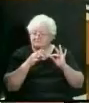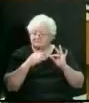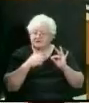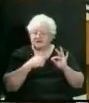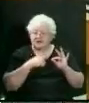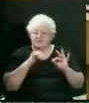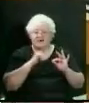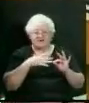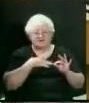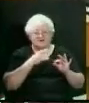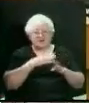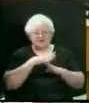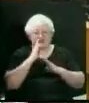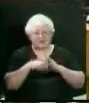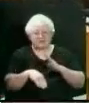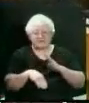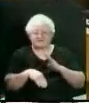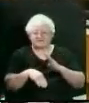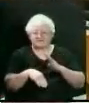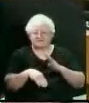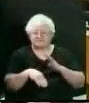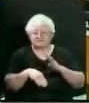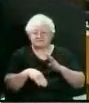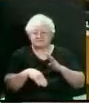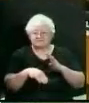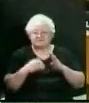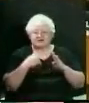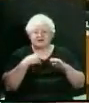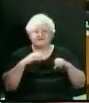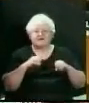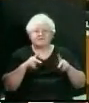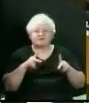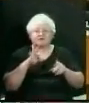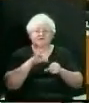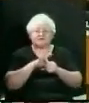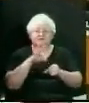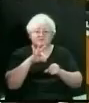get through this, and so Dave will have an opportunity to vote.